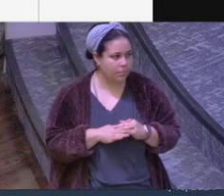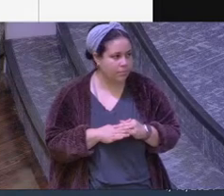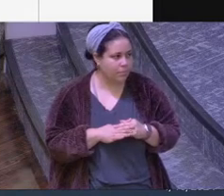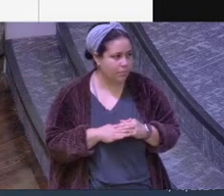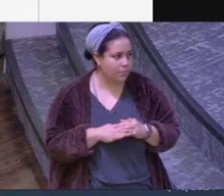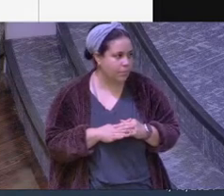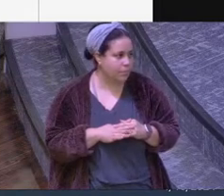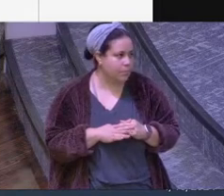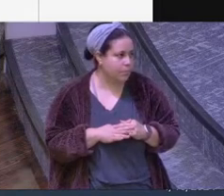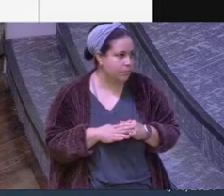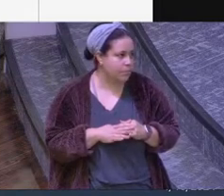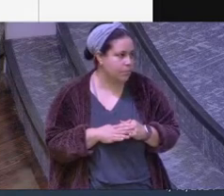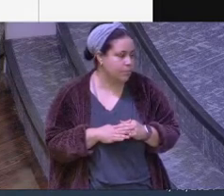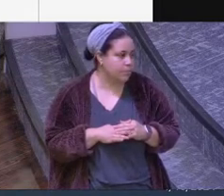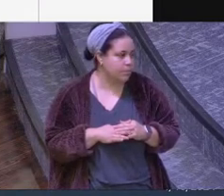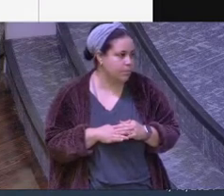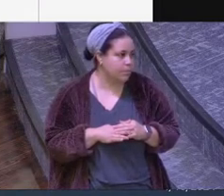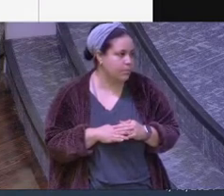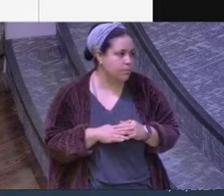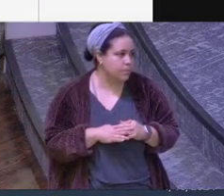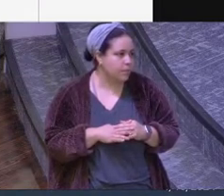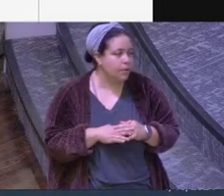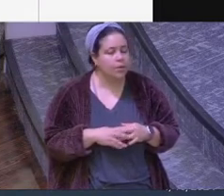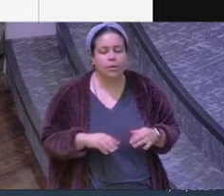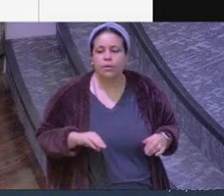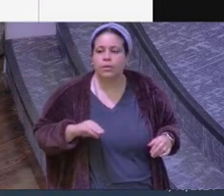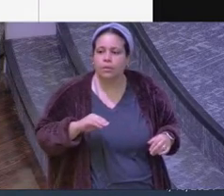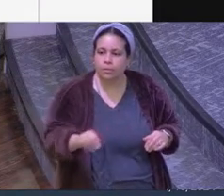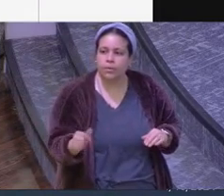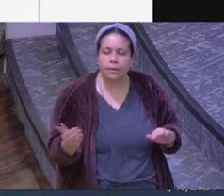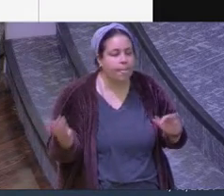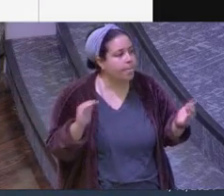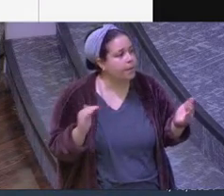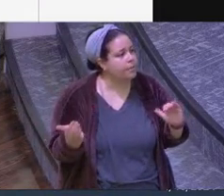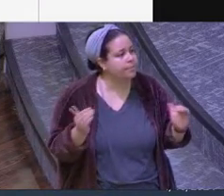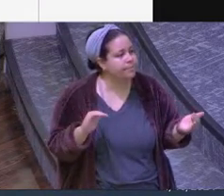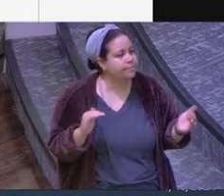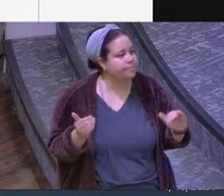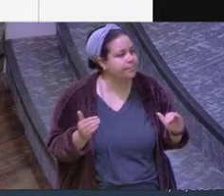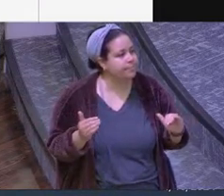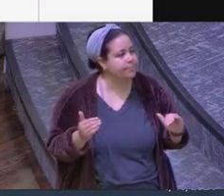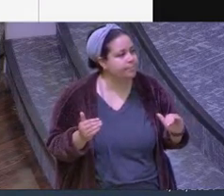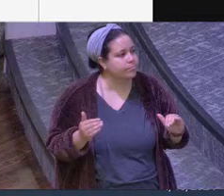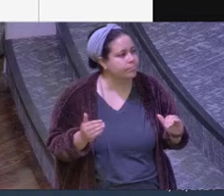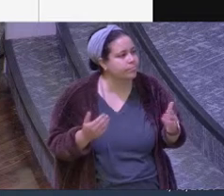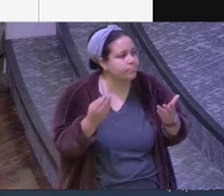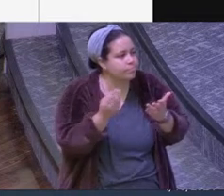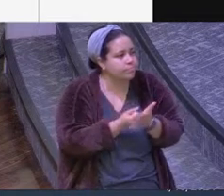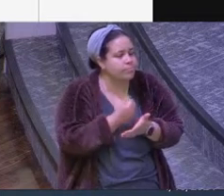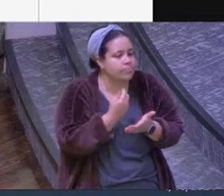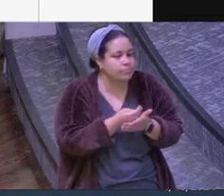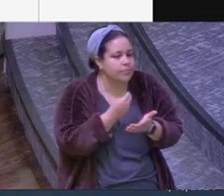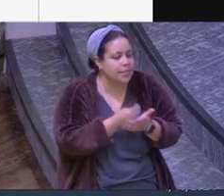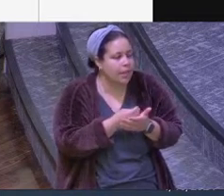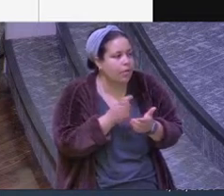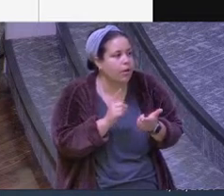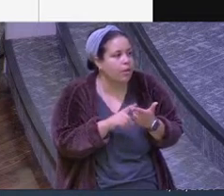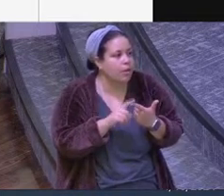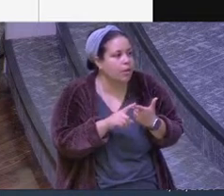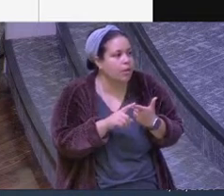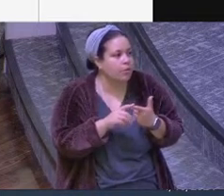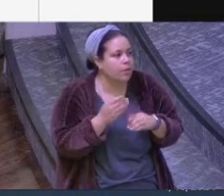So if you look at an expenditure comparison, I feel like this is the easiest way to break it down. We have salary benefits and then we have our operating budget.